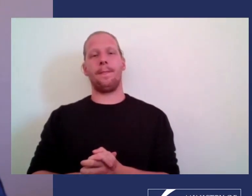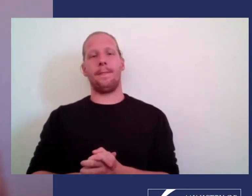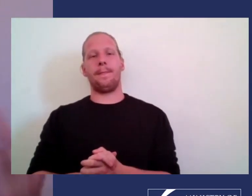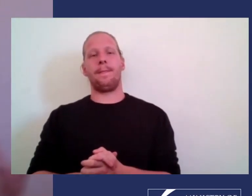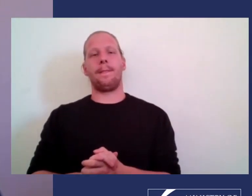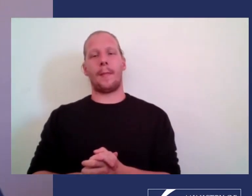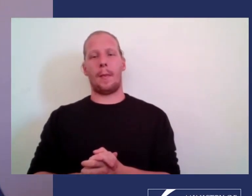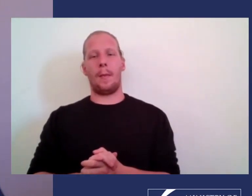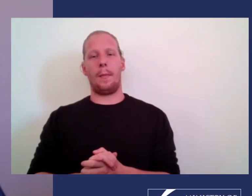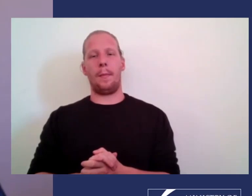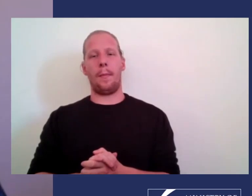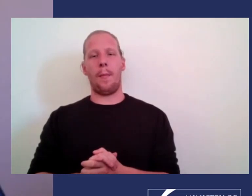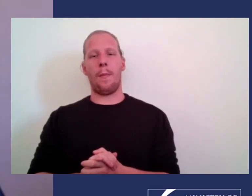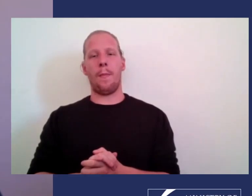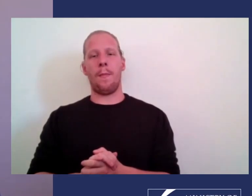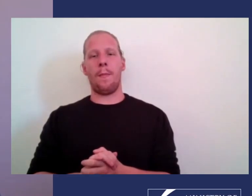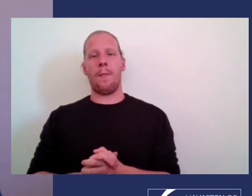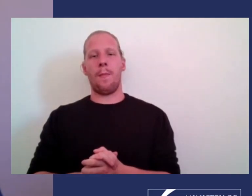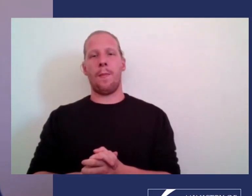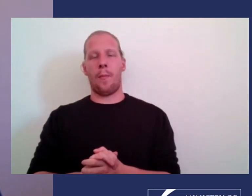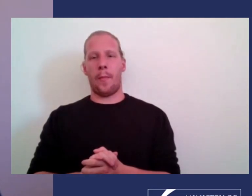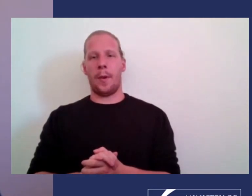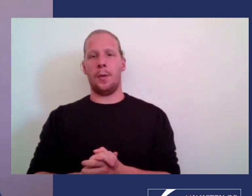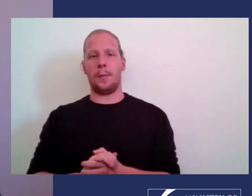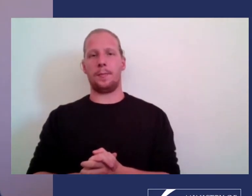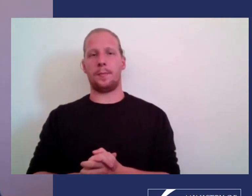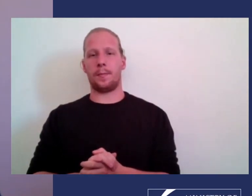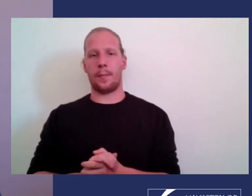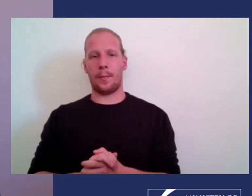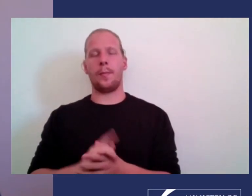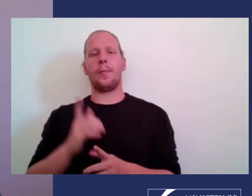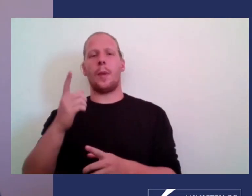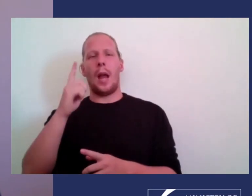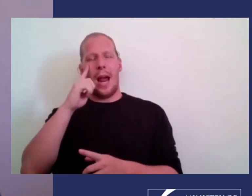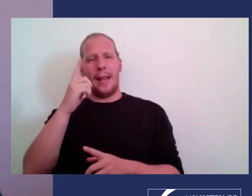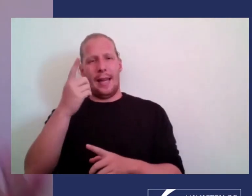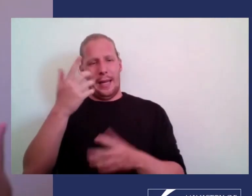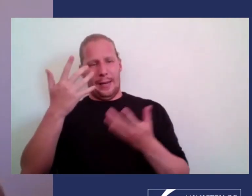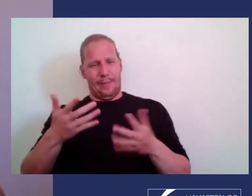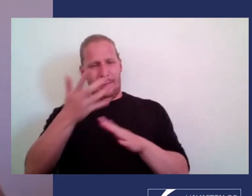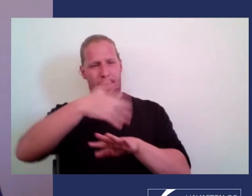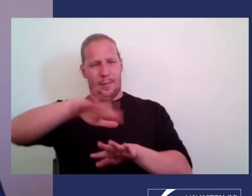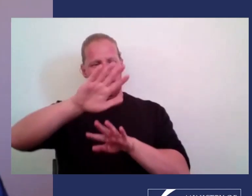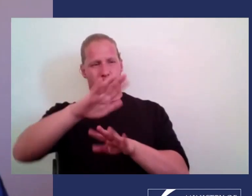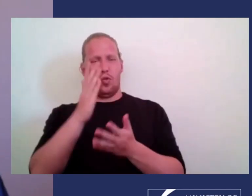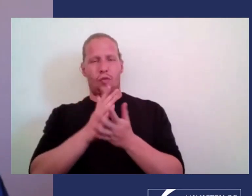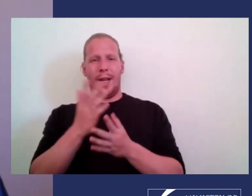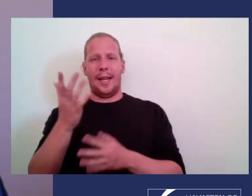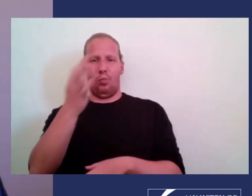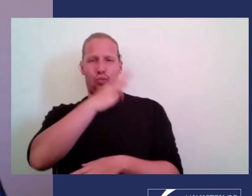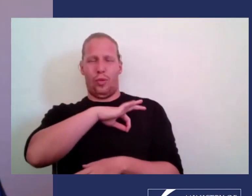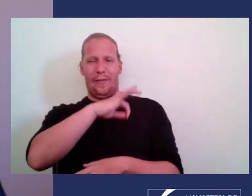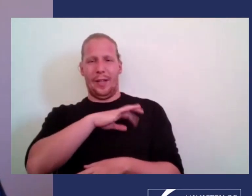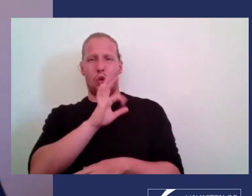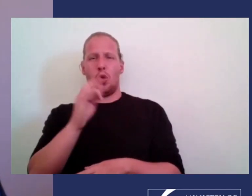think we've been in this really actually privileged position in Aotearoa where we haven't had a lot of COVID in our face. And